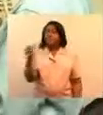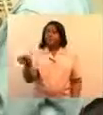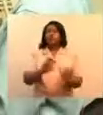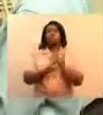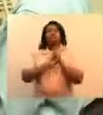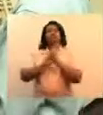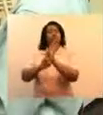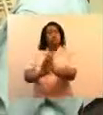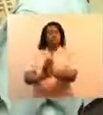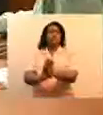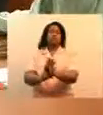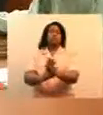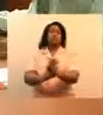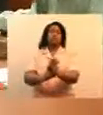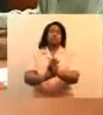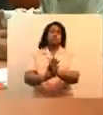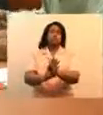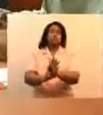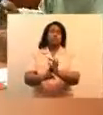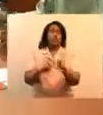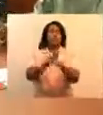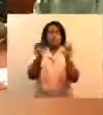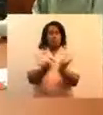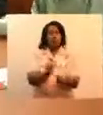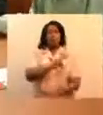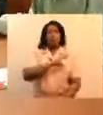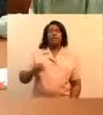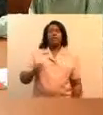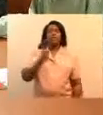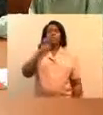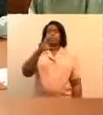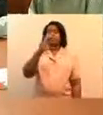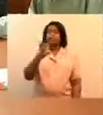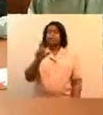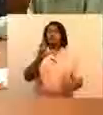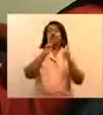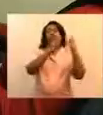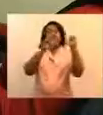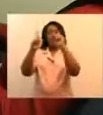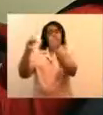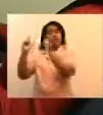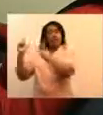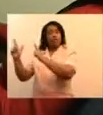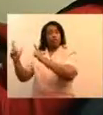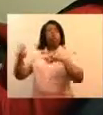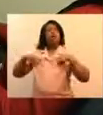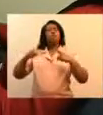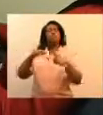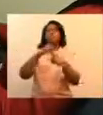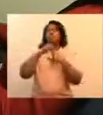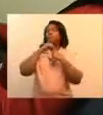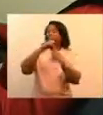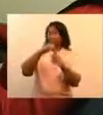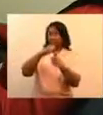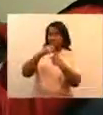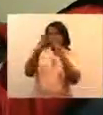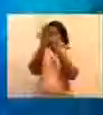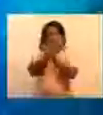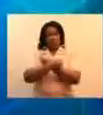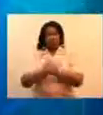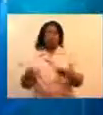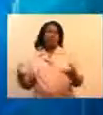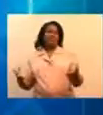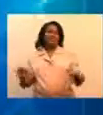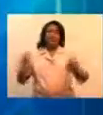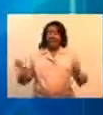designed to help you understand the mediation process at the Commission. Other resources are also available on the